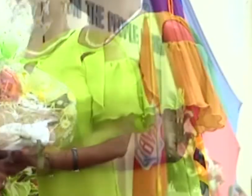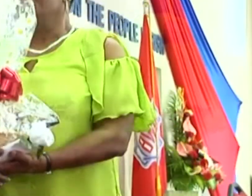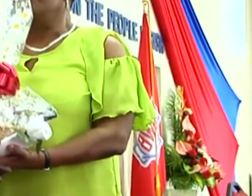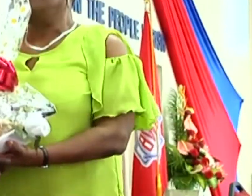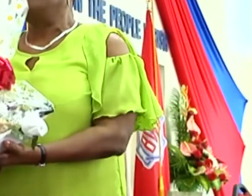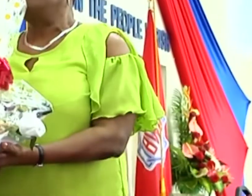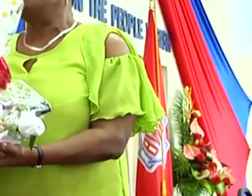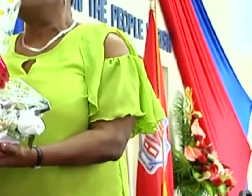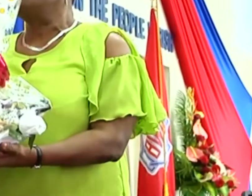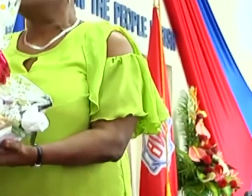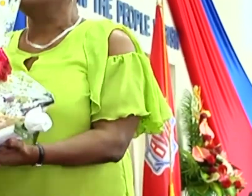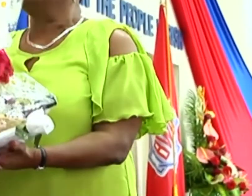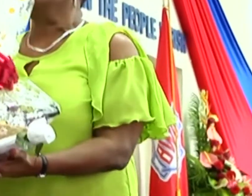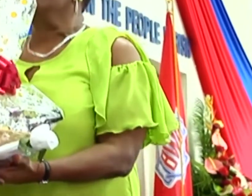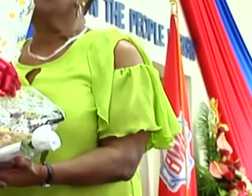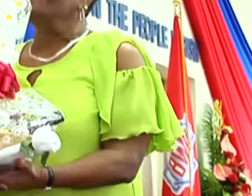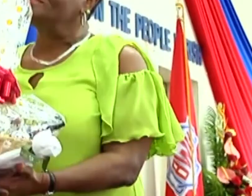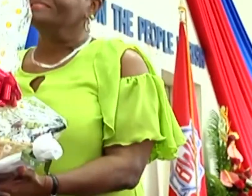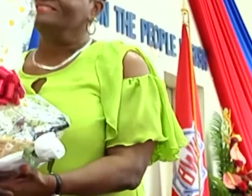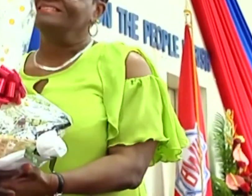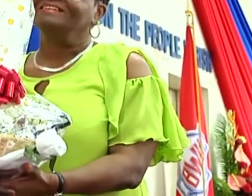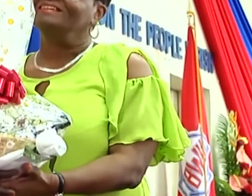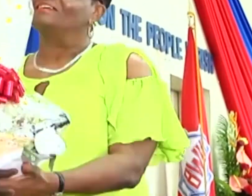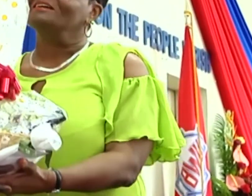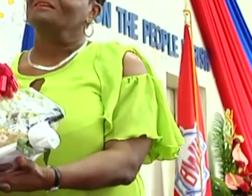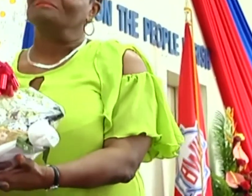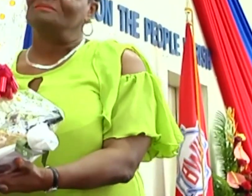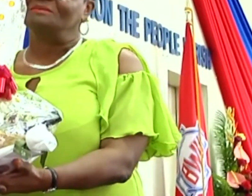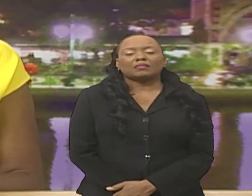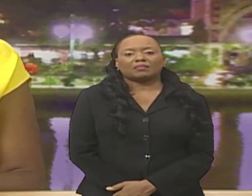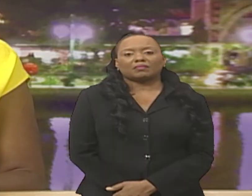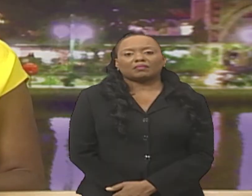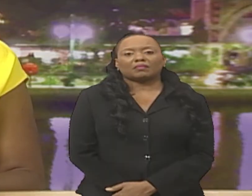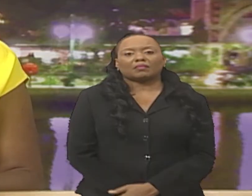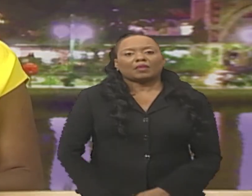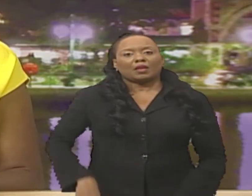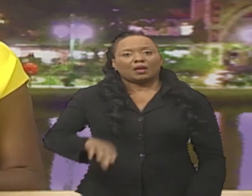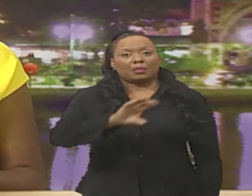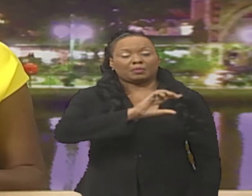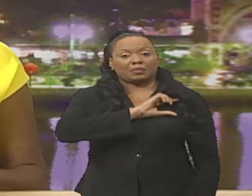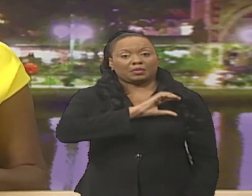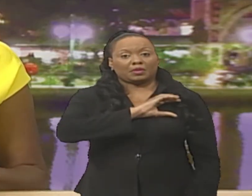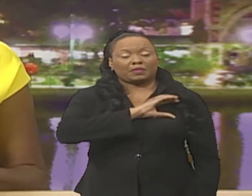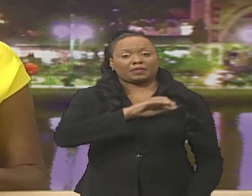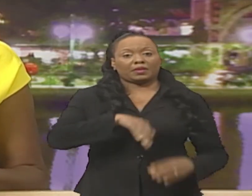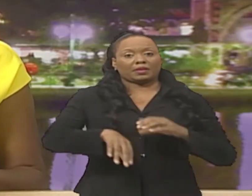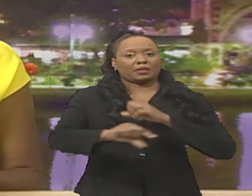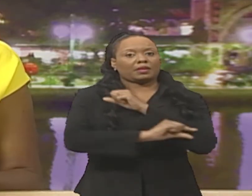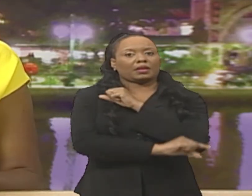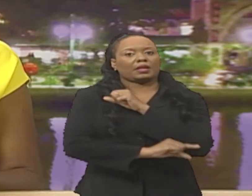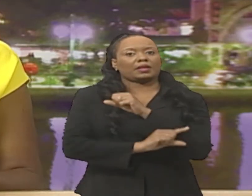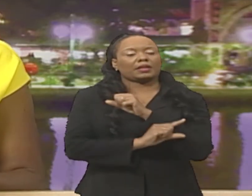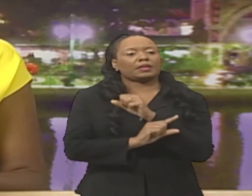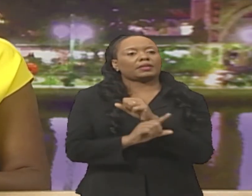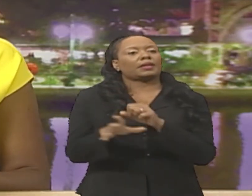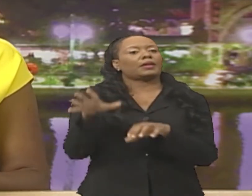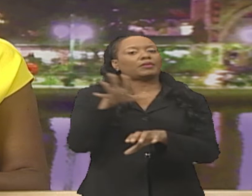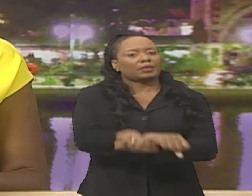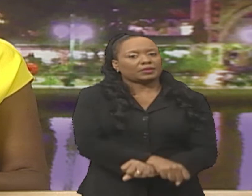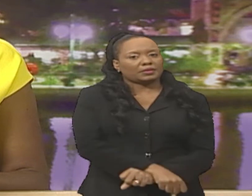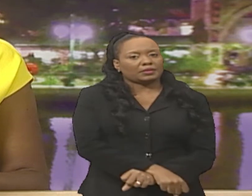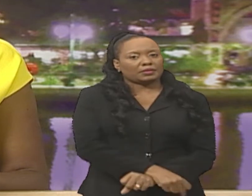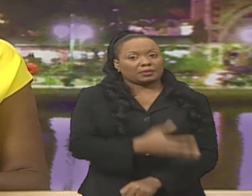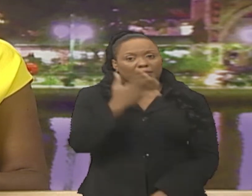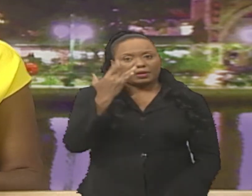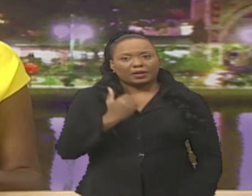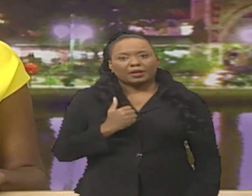were recognized for their contribution to the development of Barbados. A police officer in Guyana has been arrested. He failed